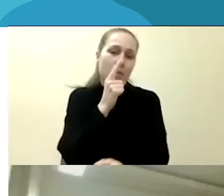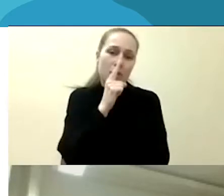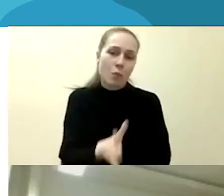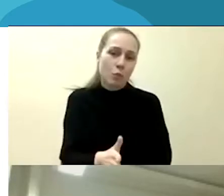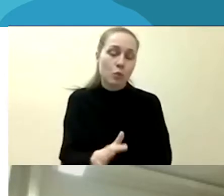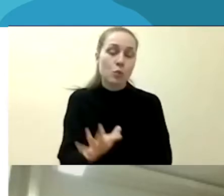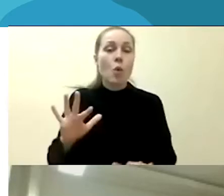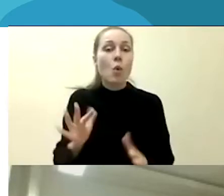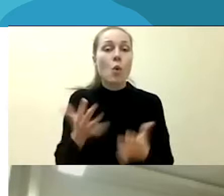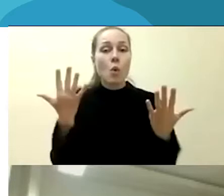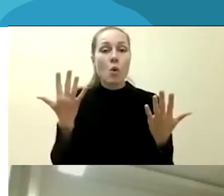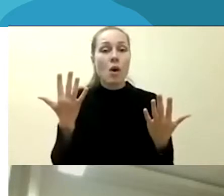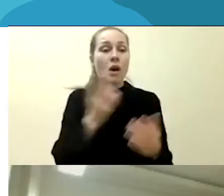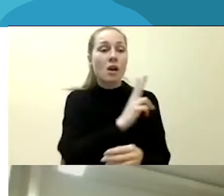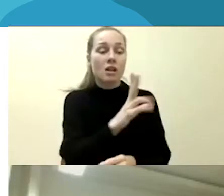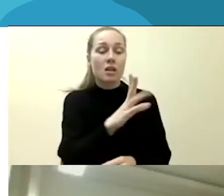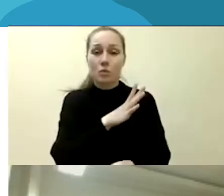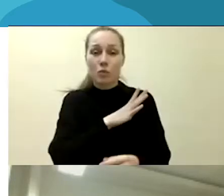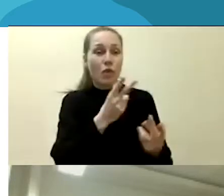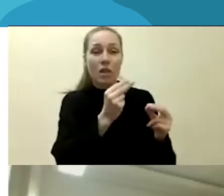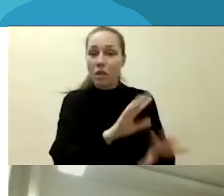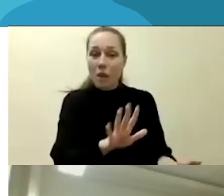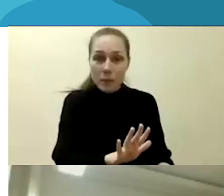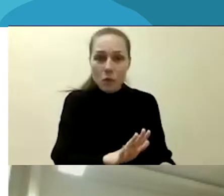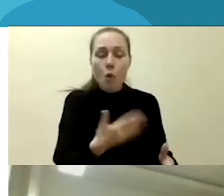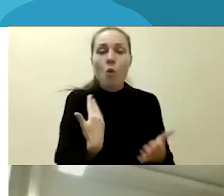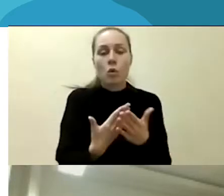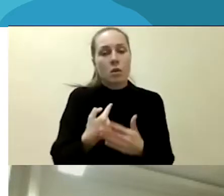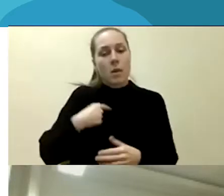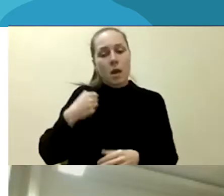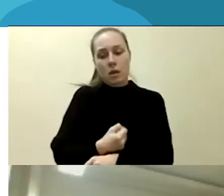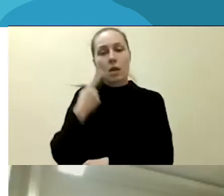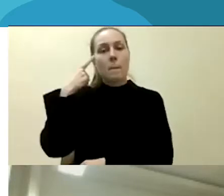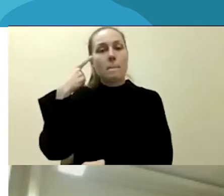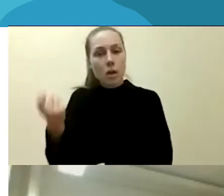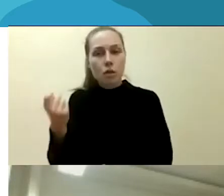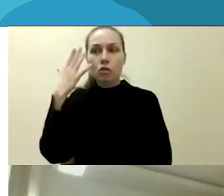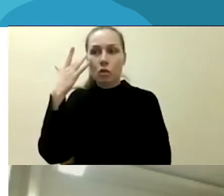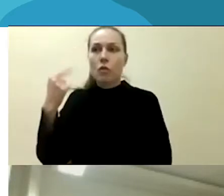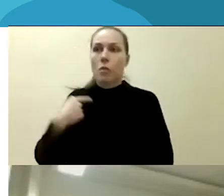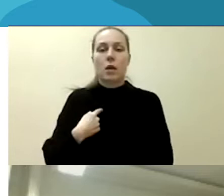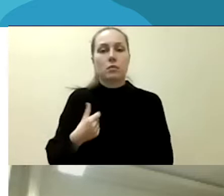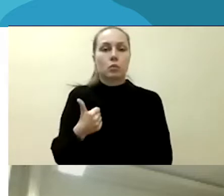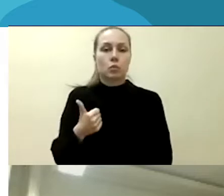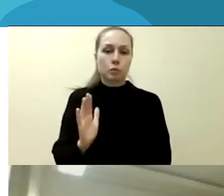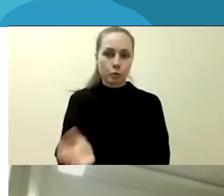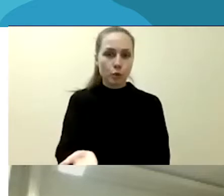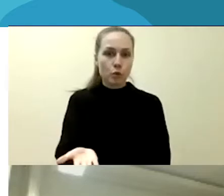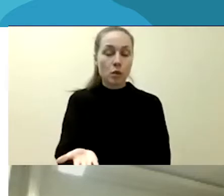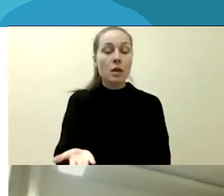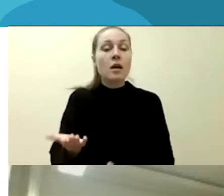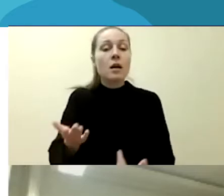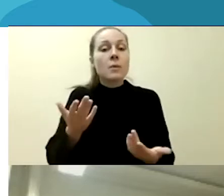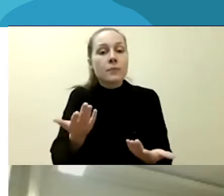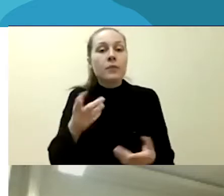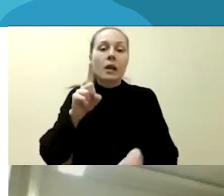who can prove that the crime. And if you're not open with your